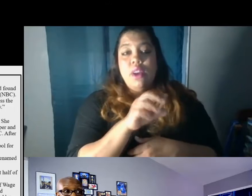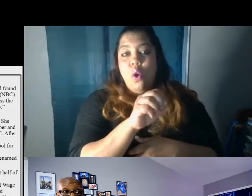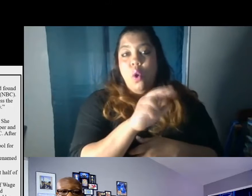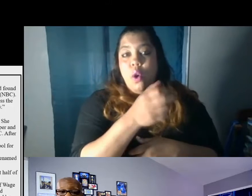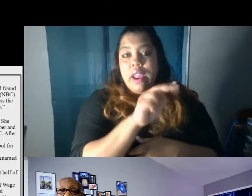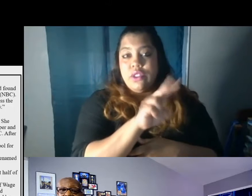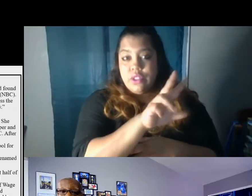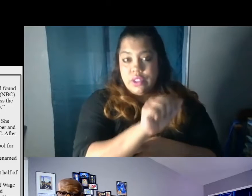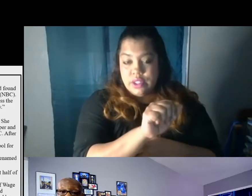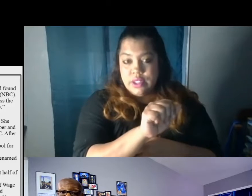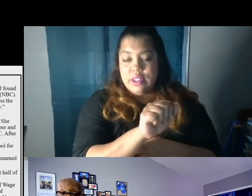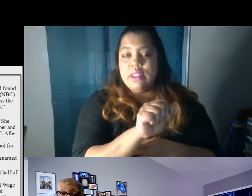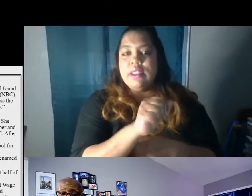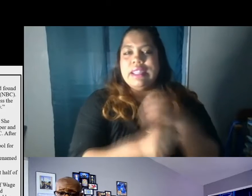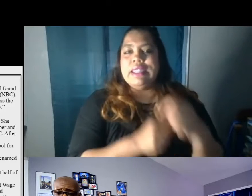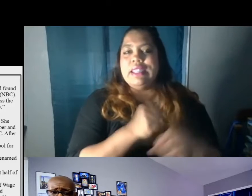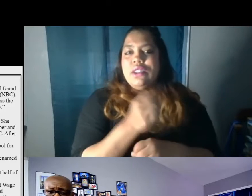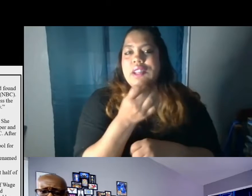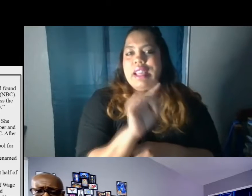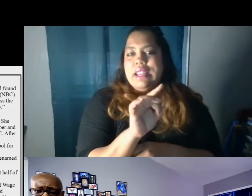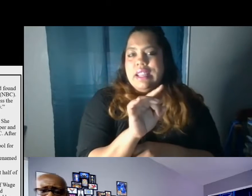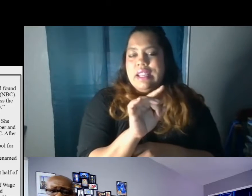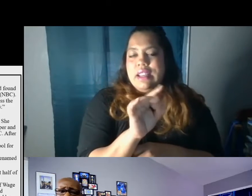to 1909